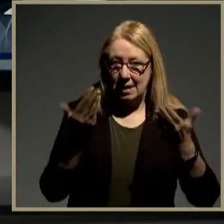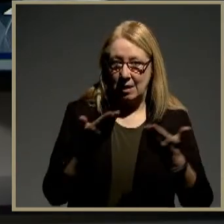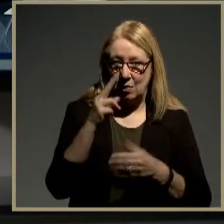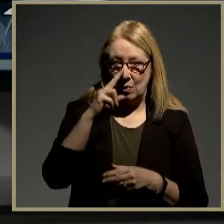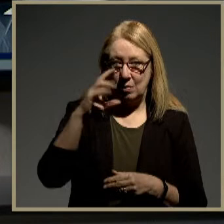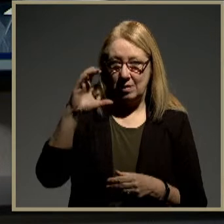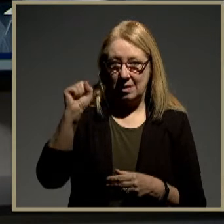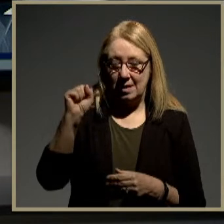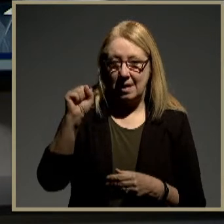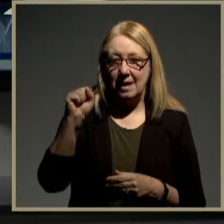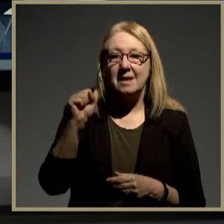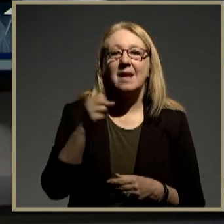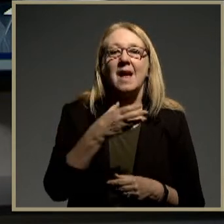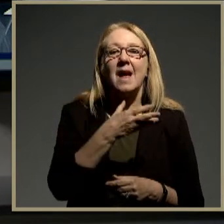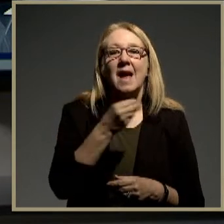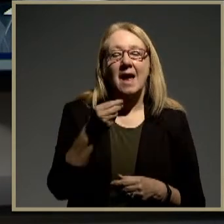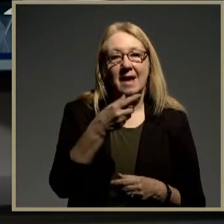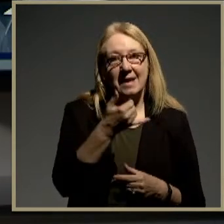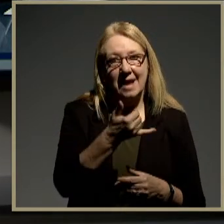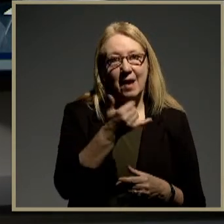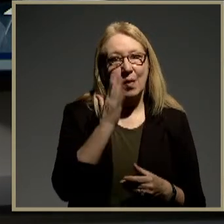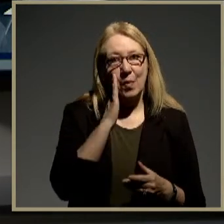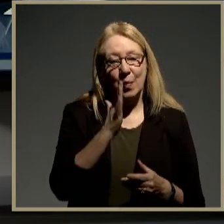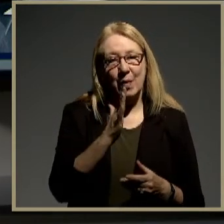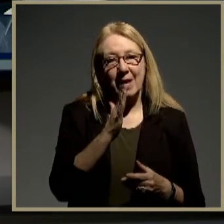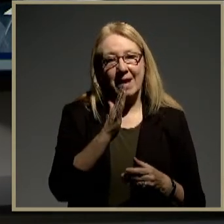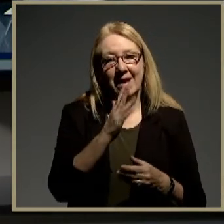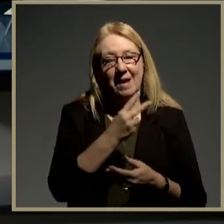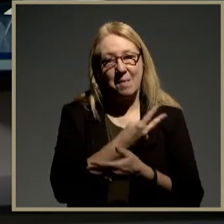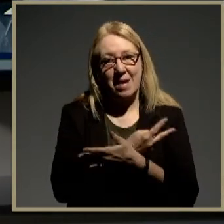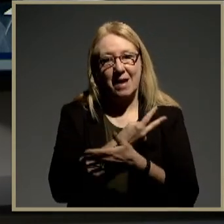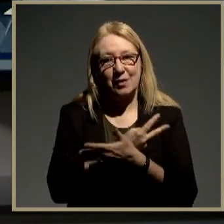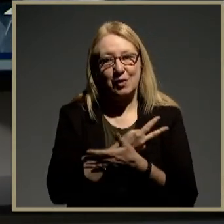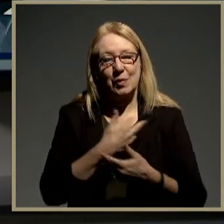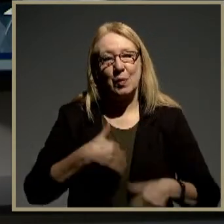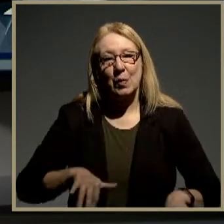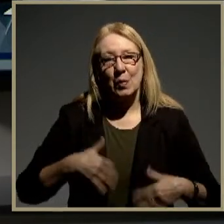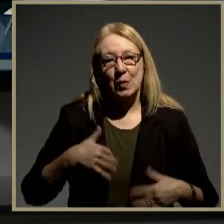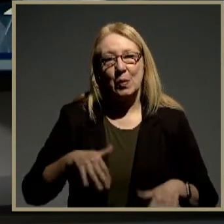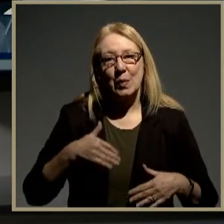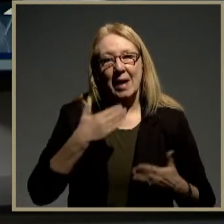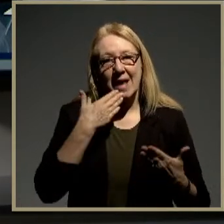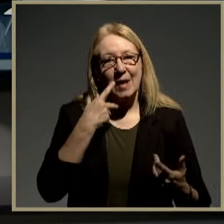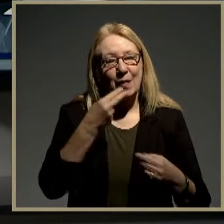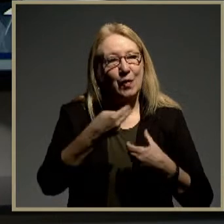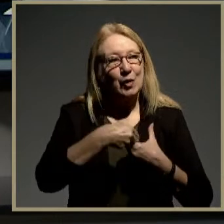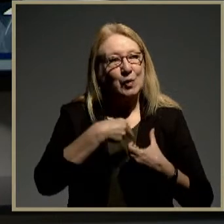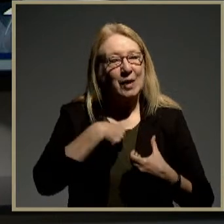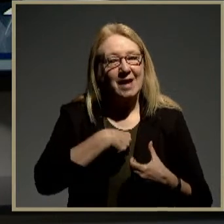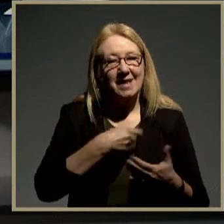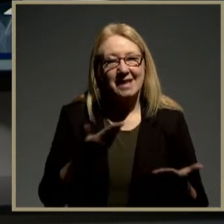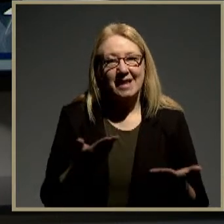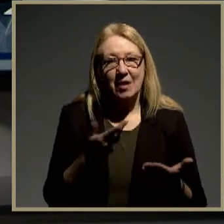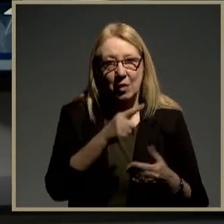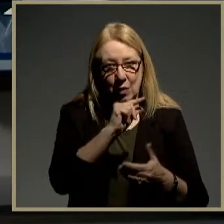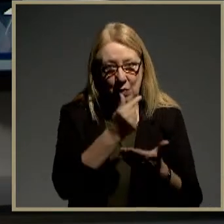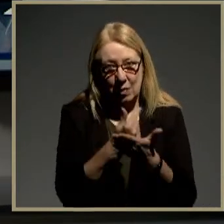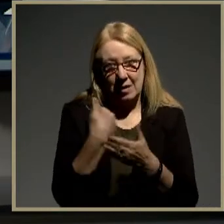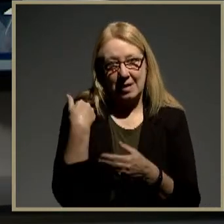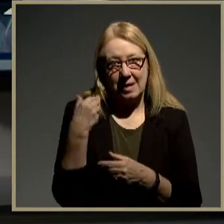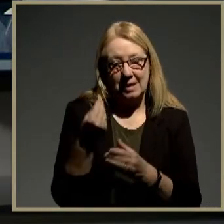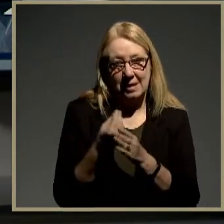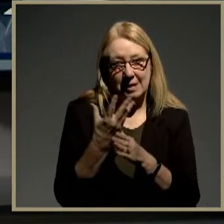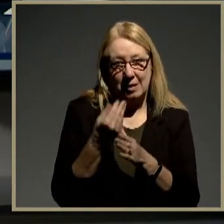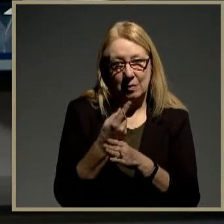UCCS, and you're going on to get a graduate degree. Well, thanks for joining us here. So you graduated in the